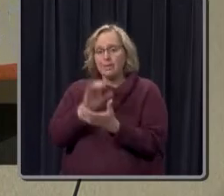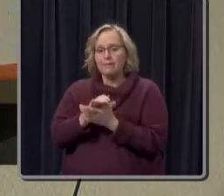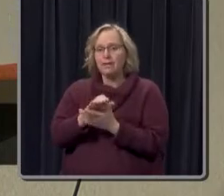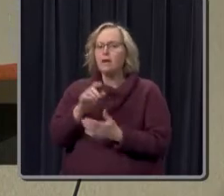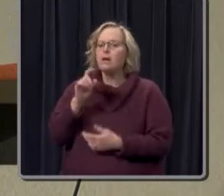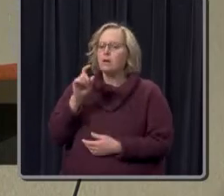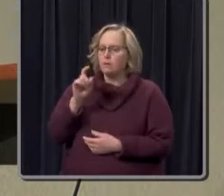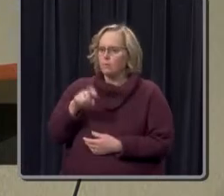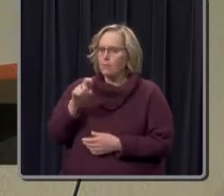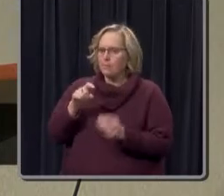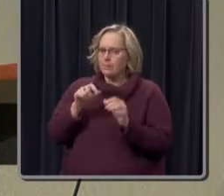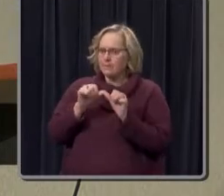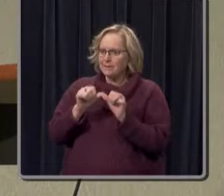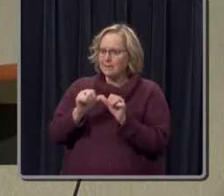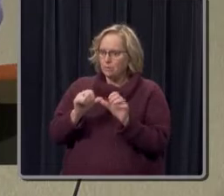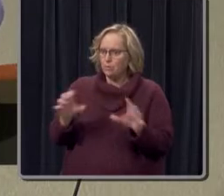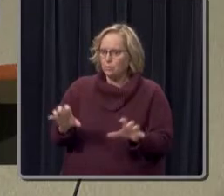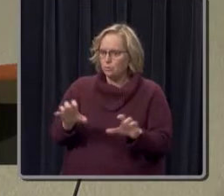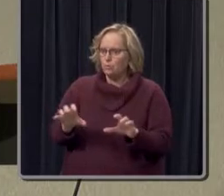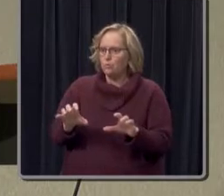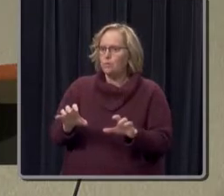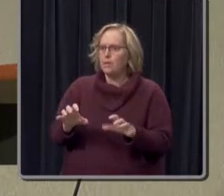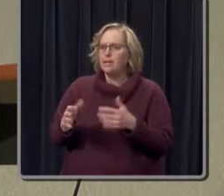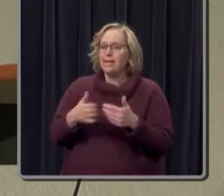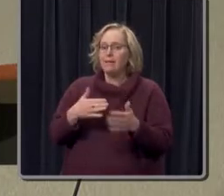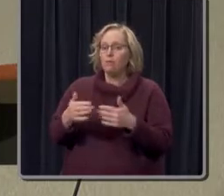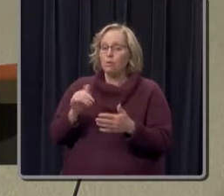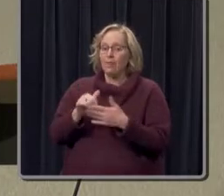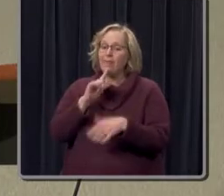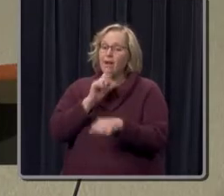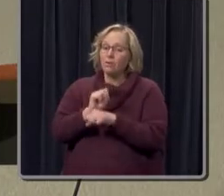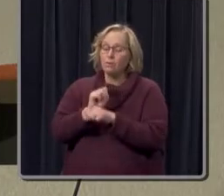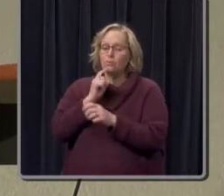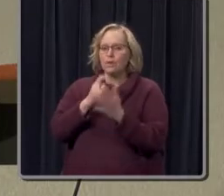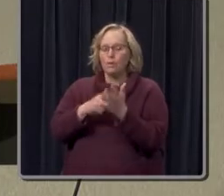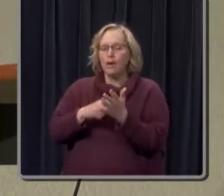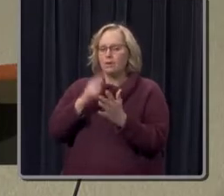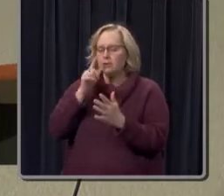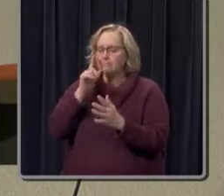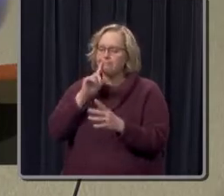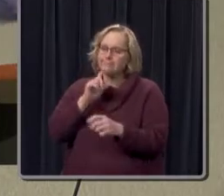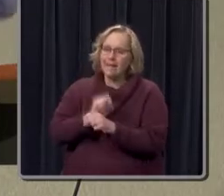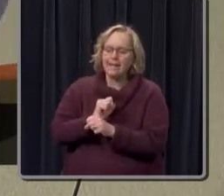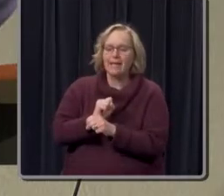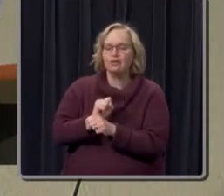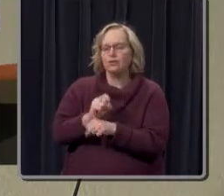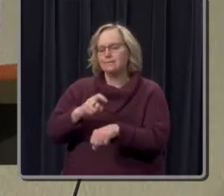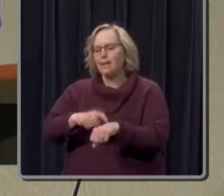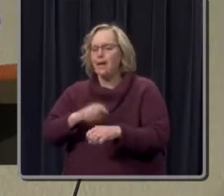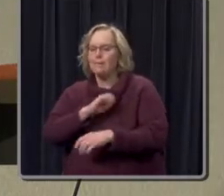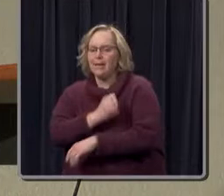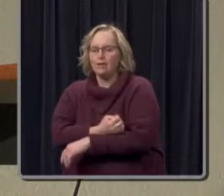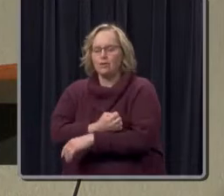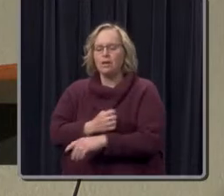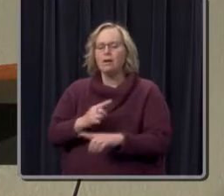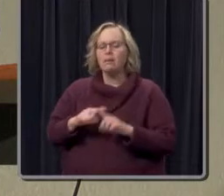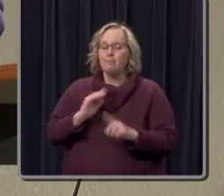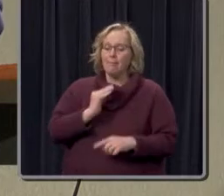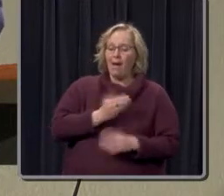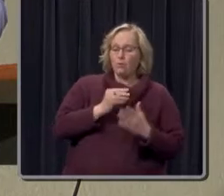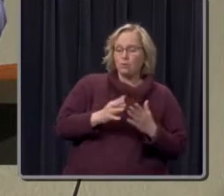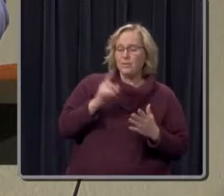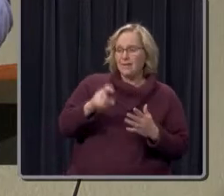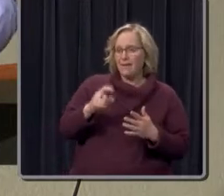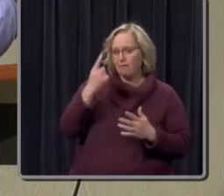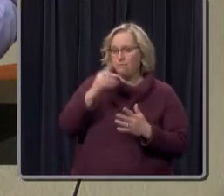do. Even though it's the work takes dedication and time and energy, it's what our students need. For students to be